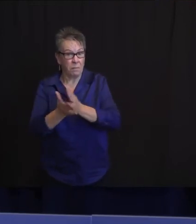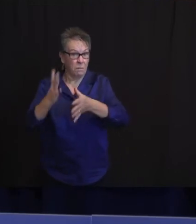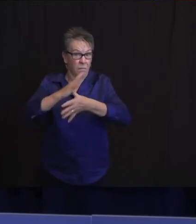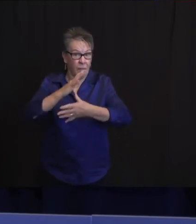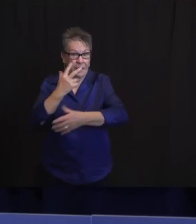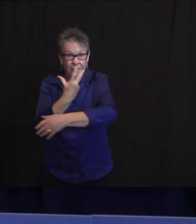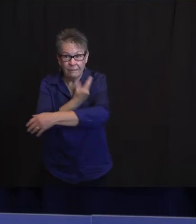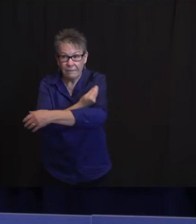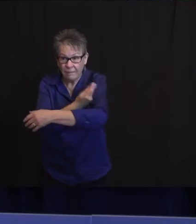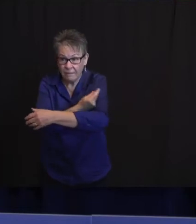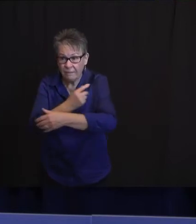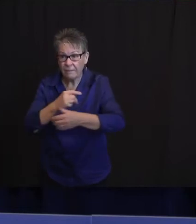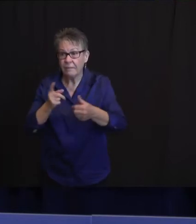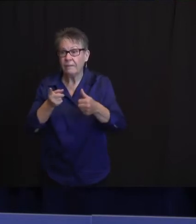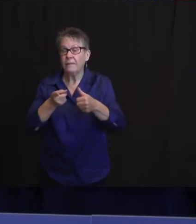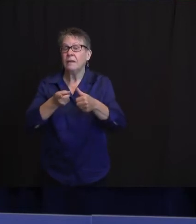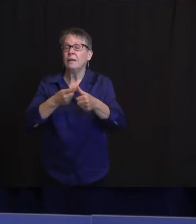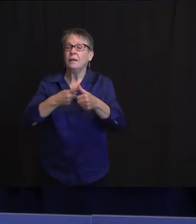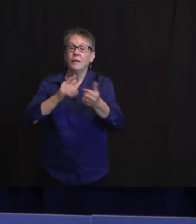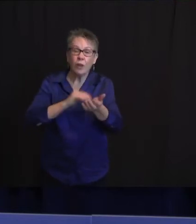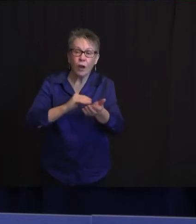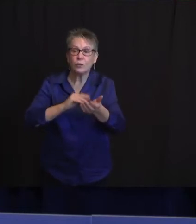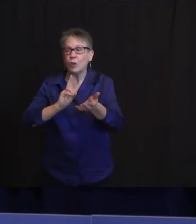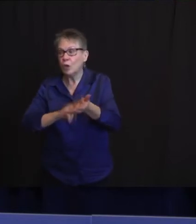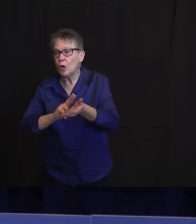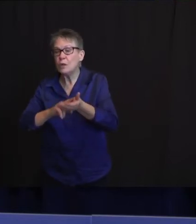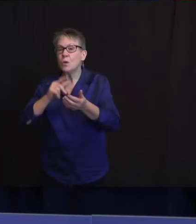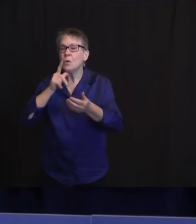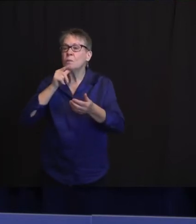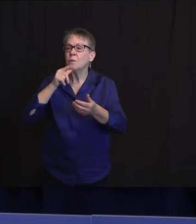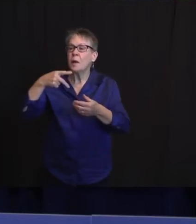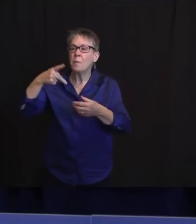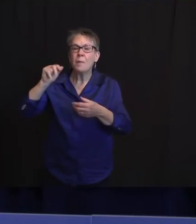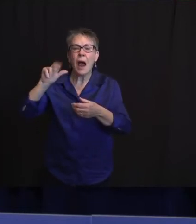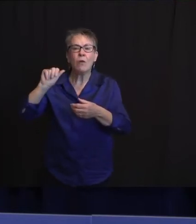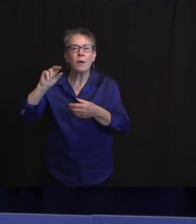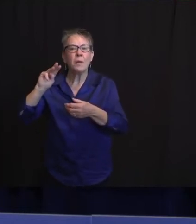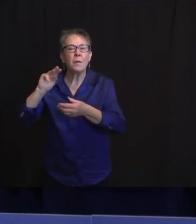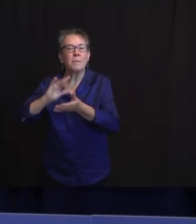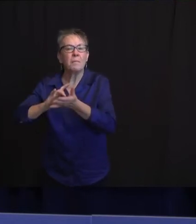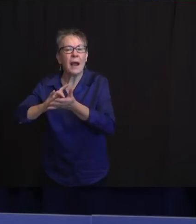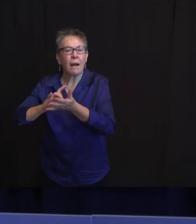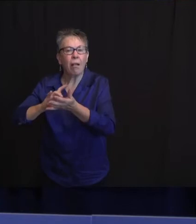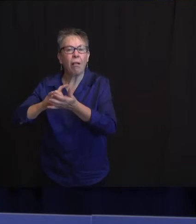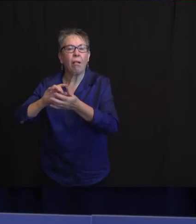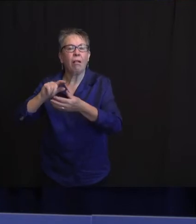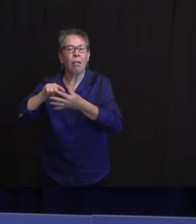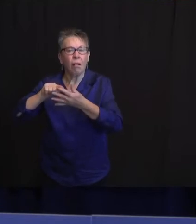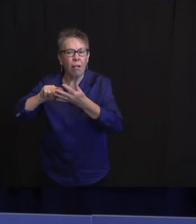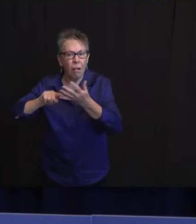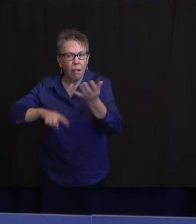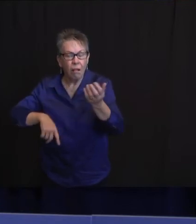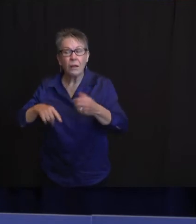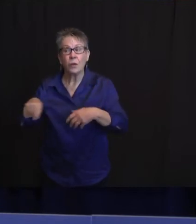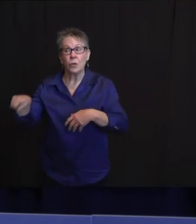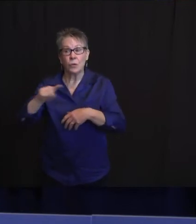paramedics, anyone who is certified to inoculate, to sign up with